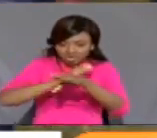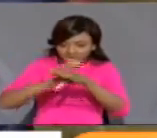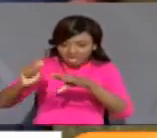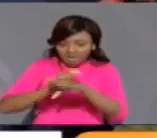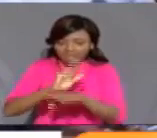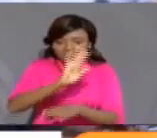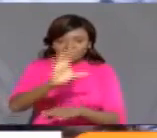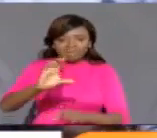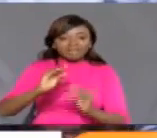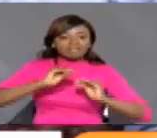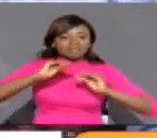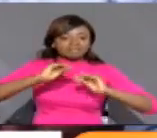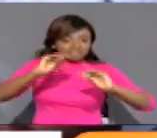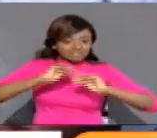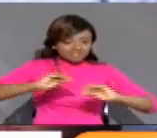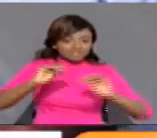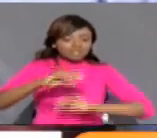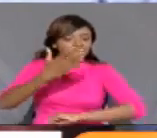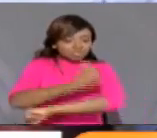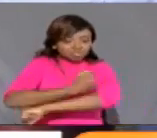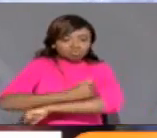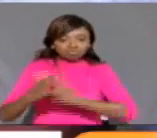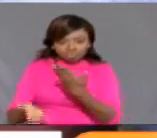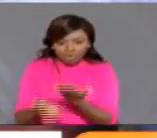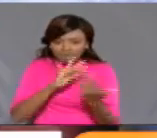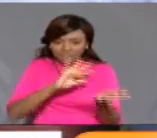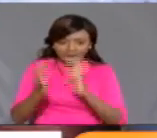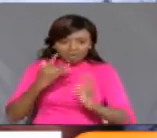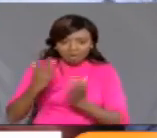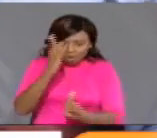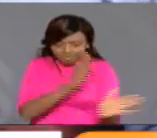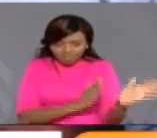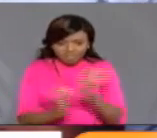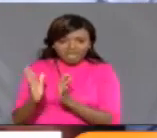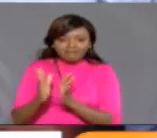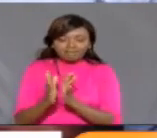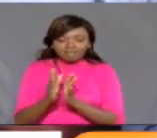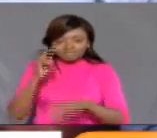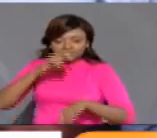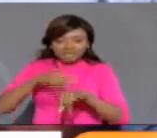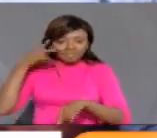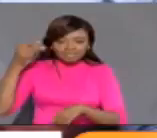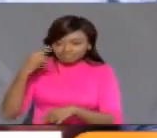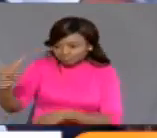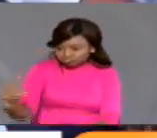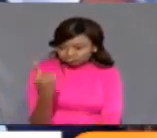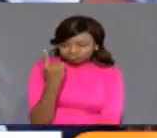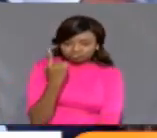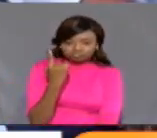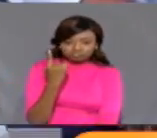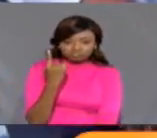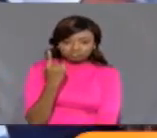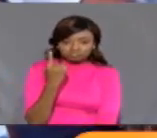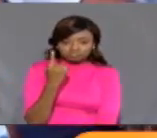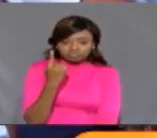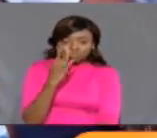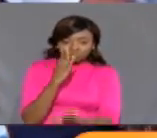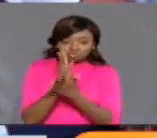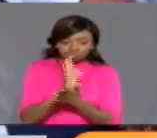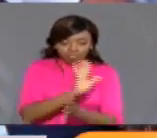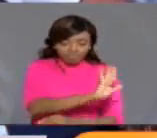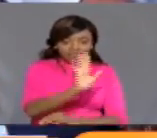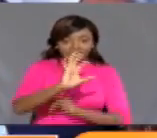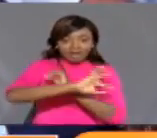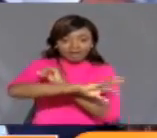educational curriculum as one of the ways of combating the evolving threat of terror in the region. Operationalize county